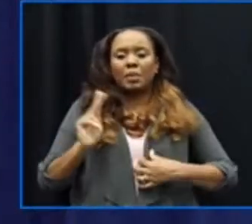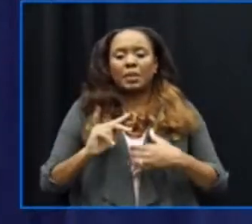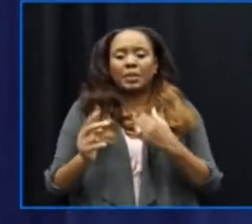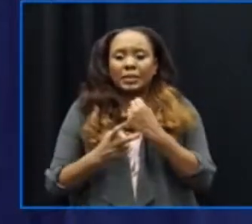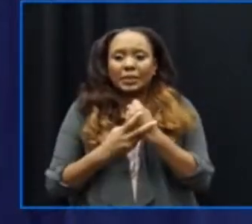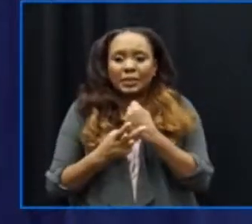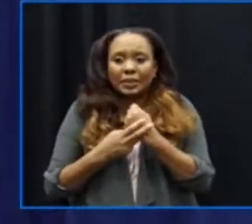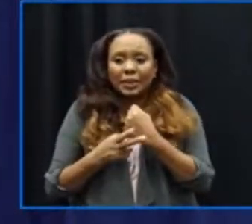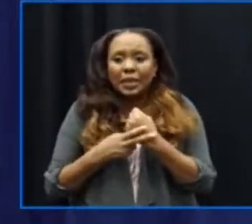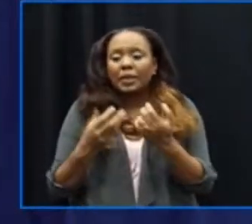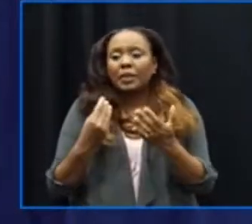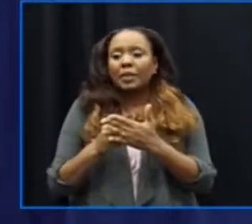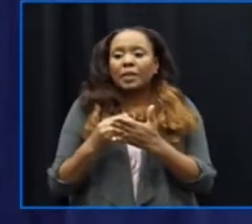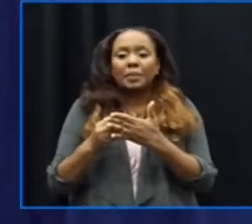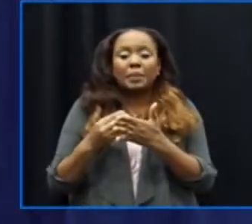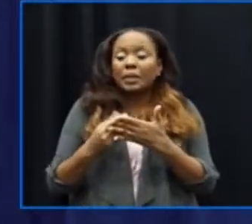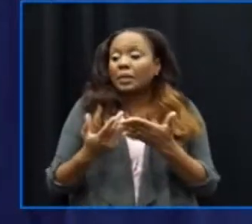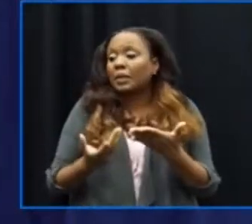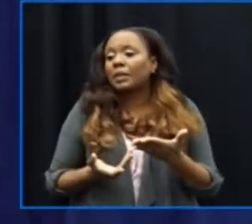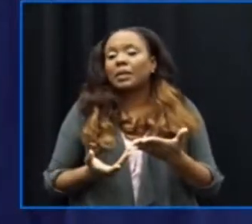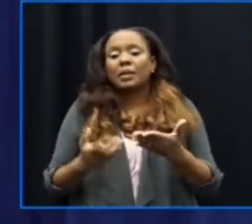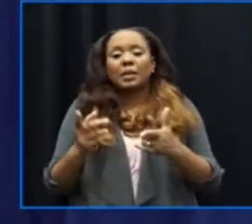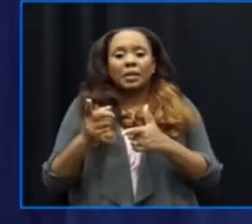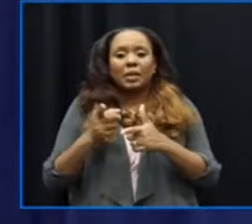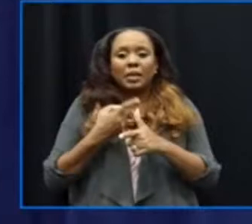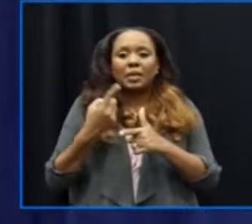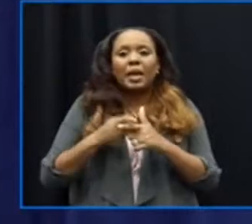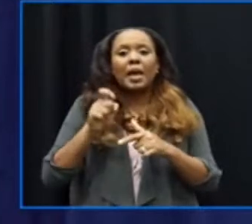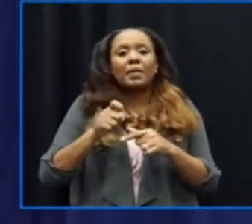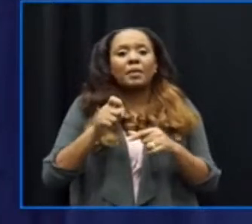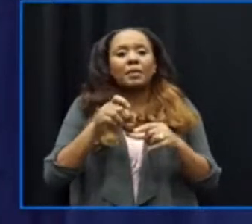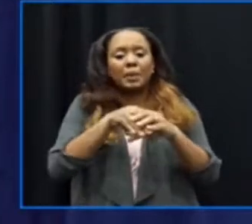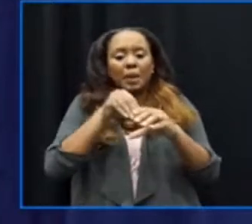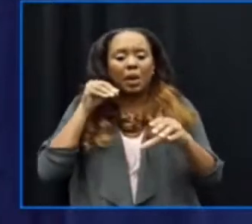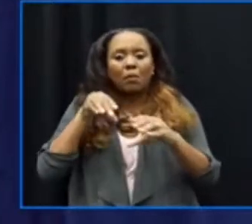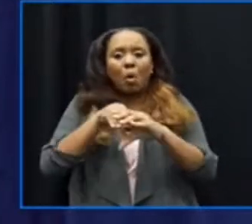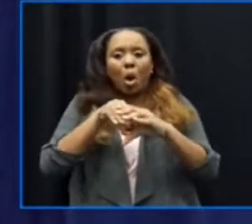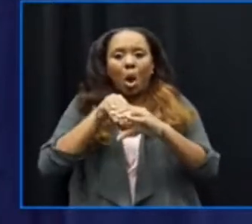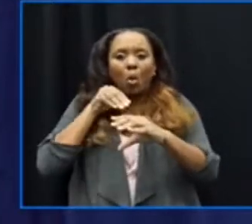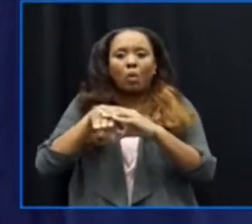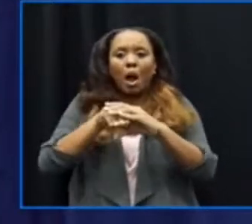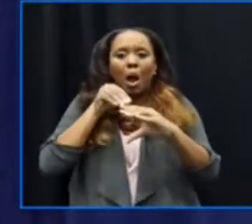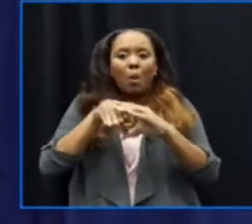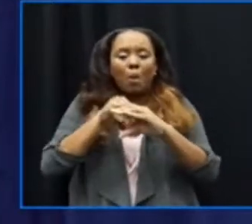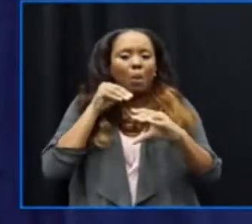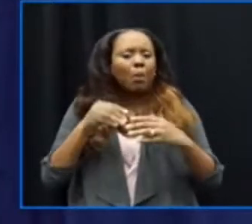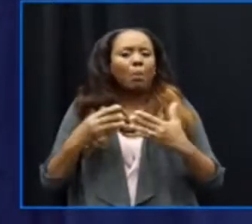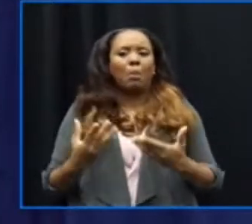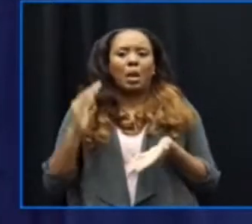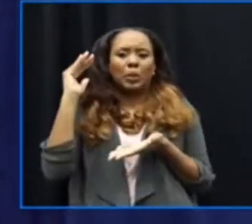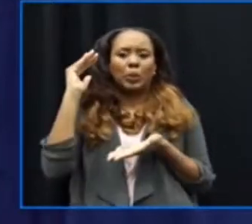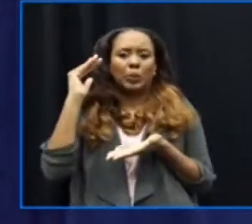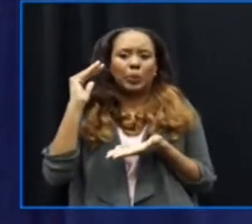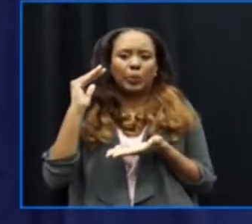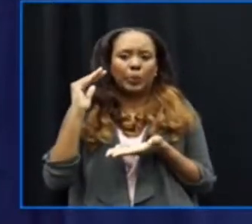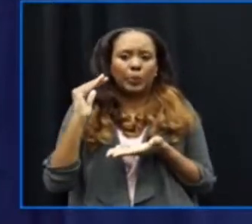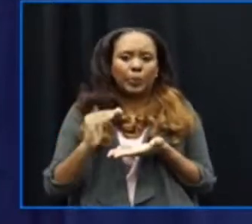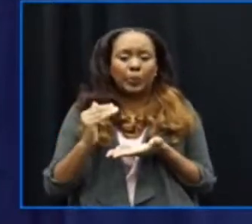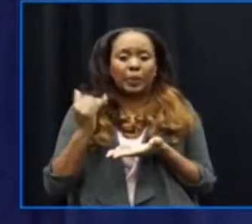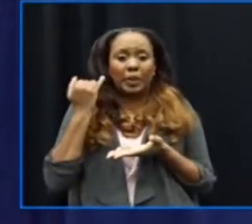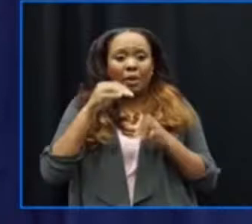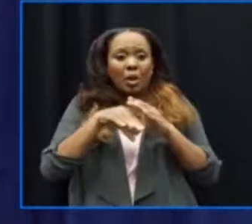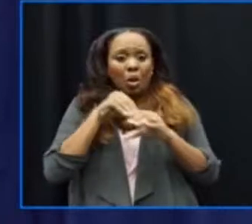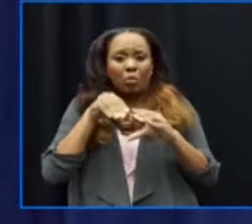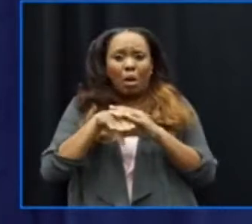draw down when they finish university. So in a drawdown stage, if you keep drawing down, you'll eventually end up with nothing